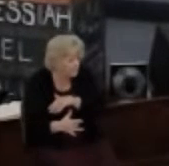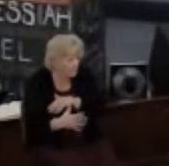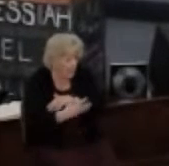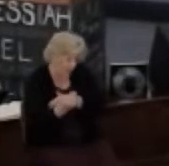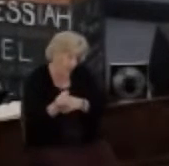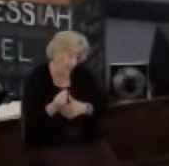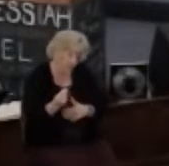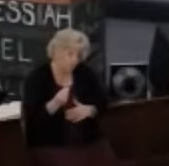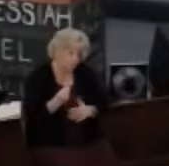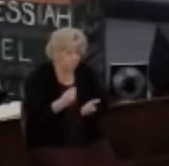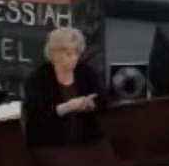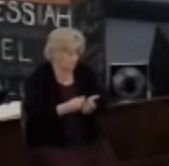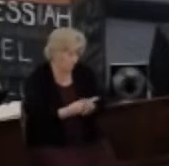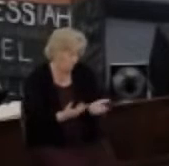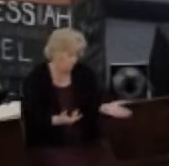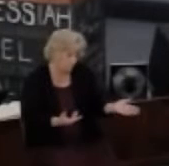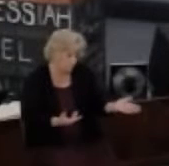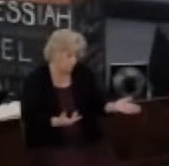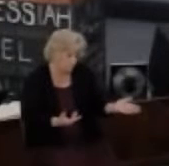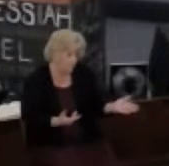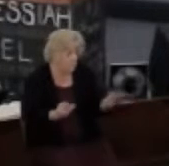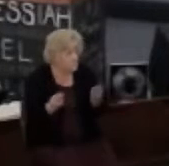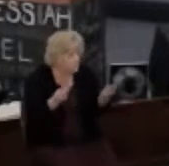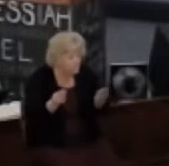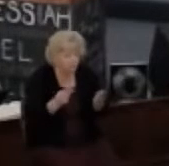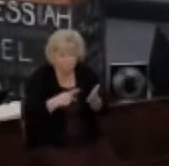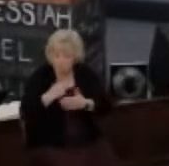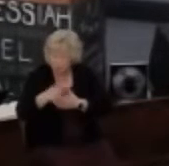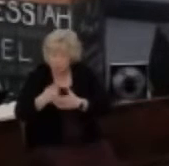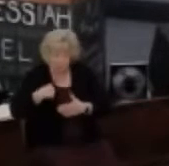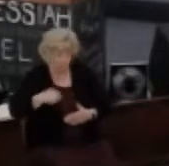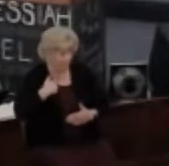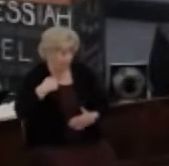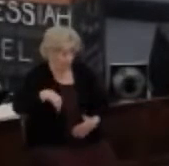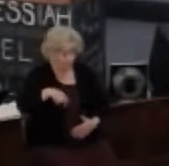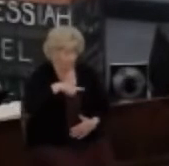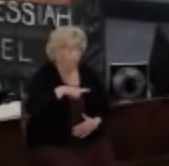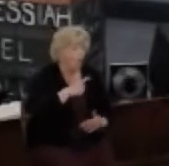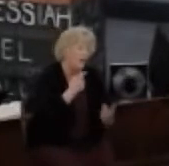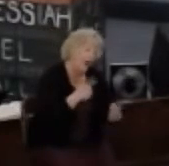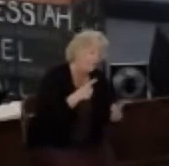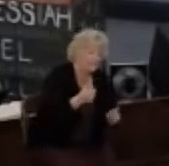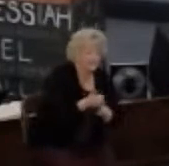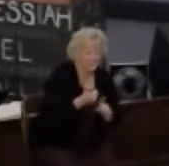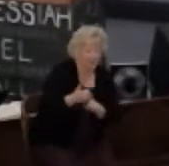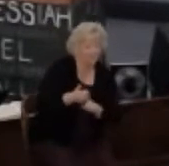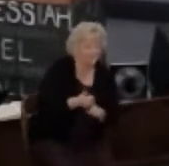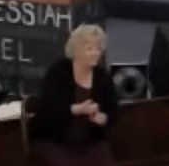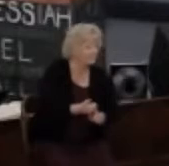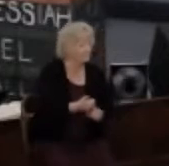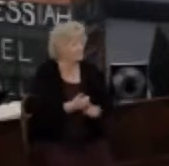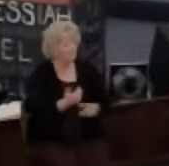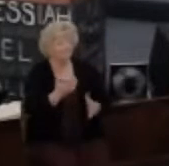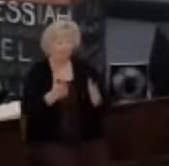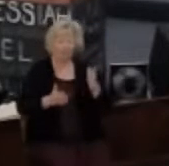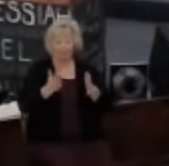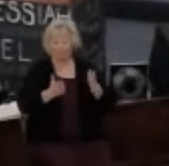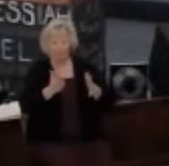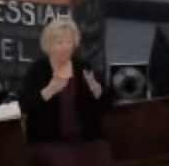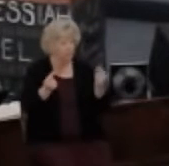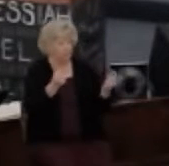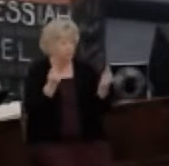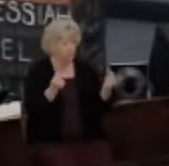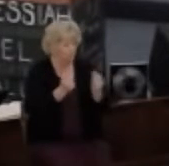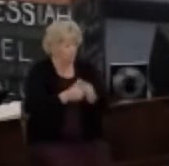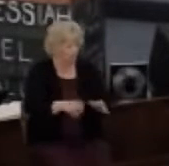finances. The ministries and the programs that we have around here don't happen by themselves. So yes, we do need to be